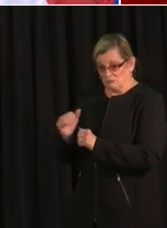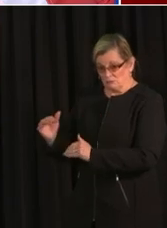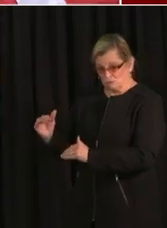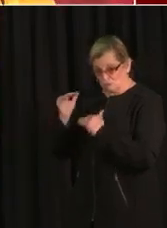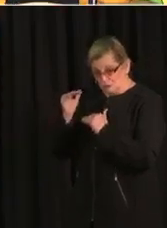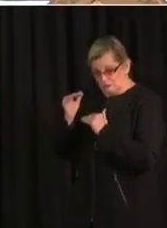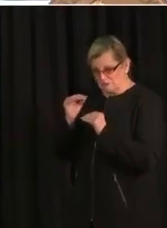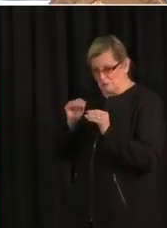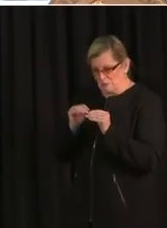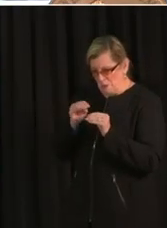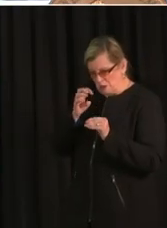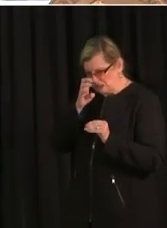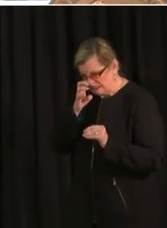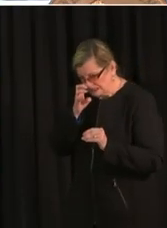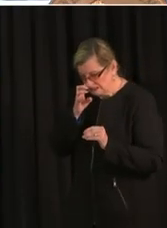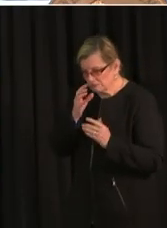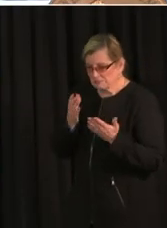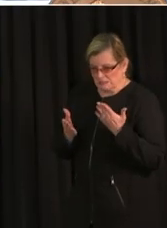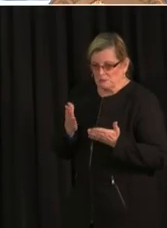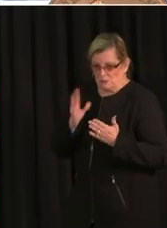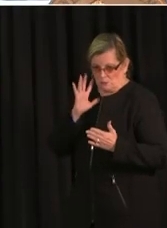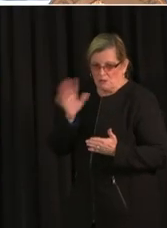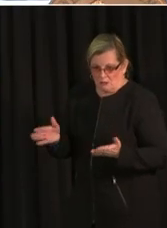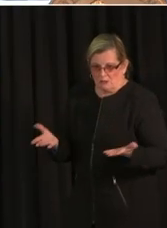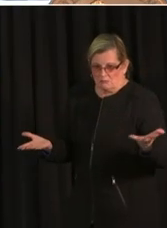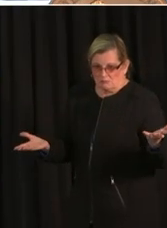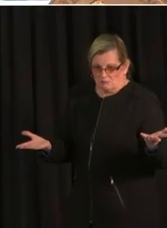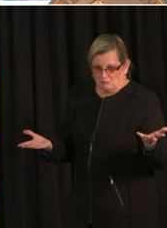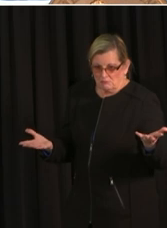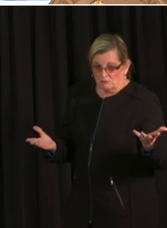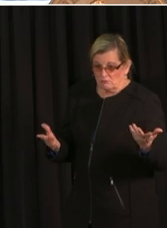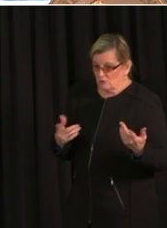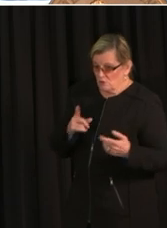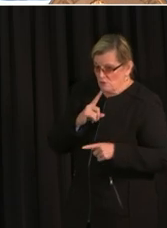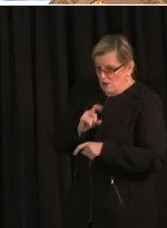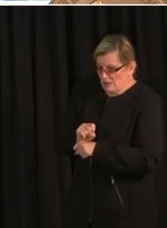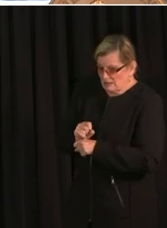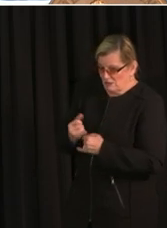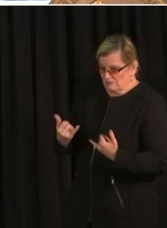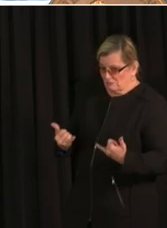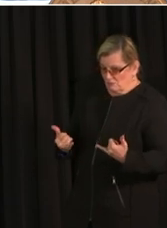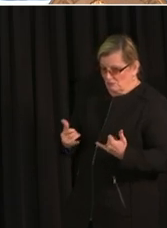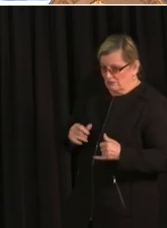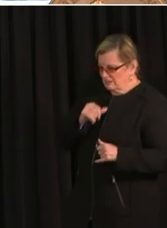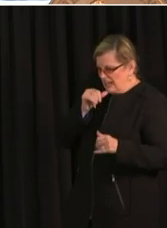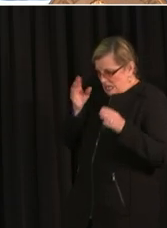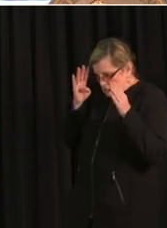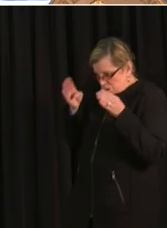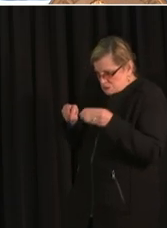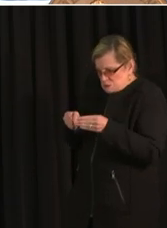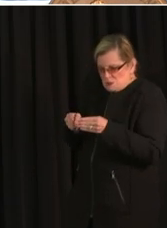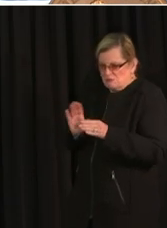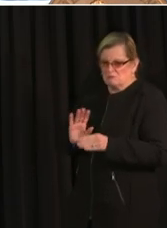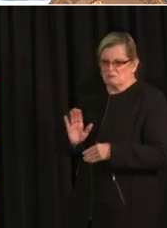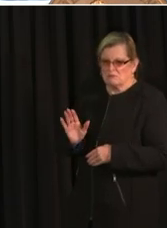more strict to the National Capital Region, that's certainly something that we can consider at a later date.